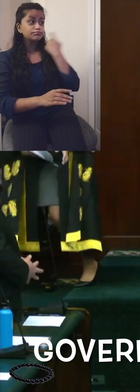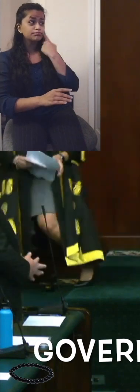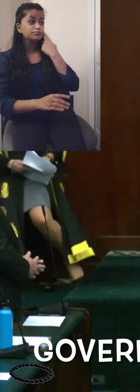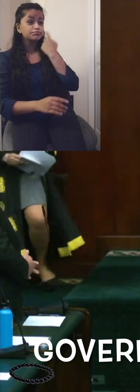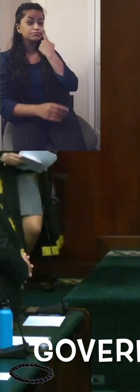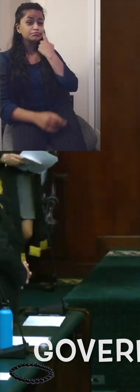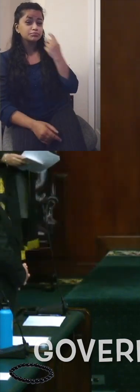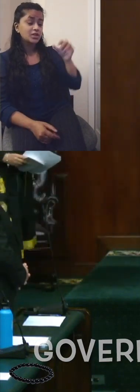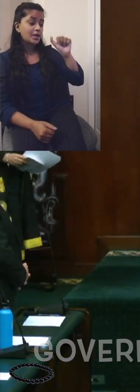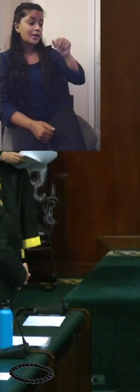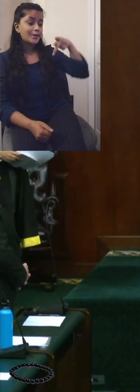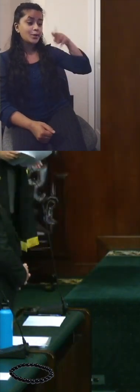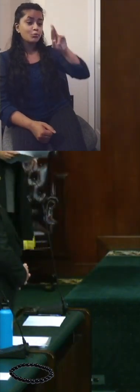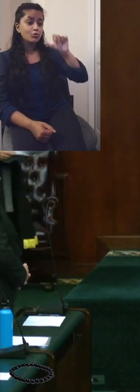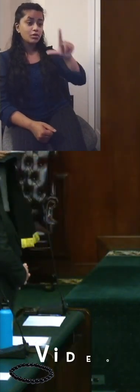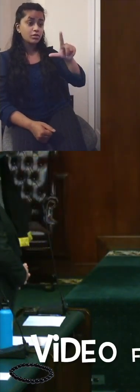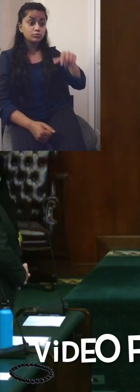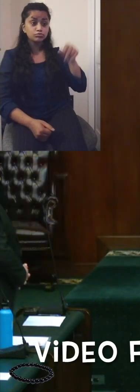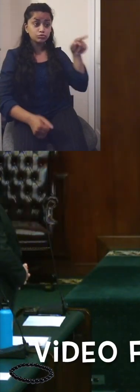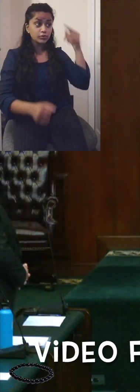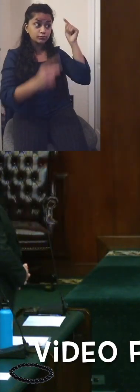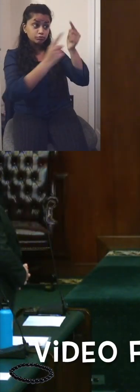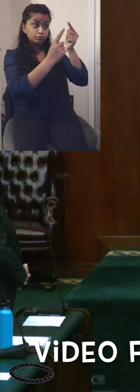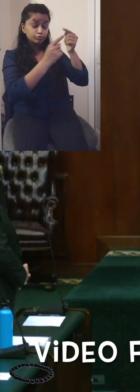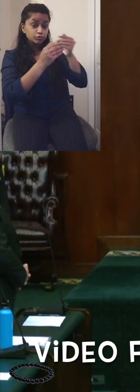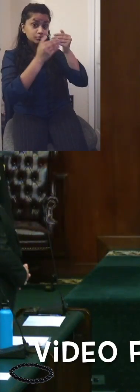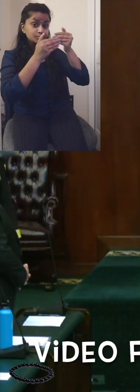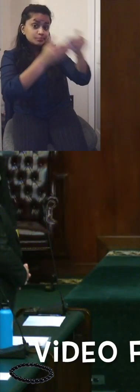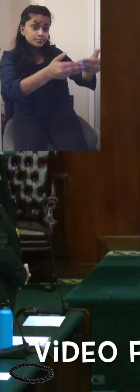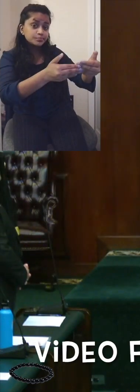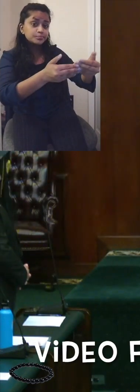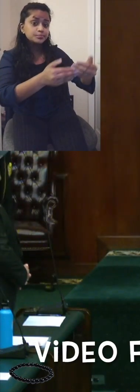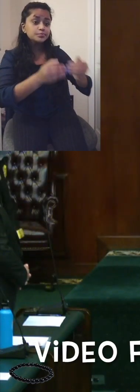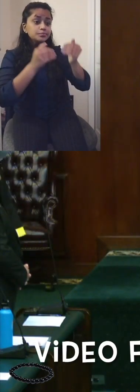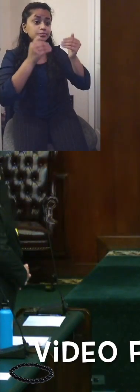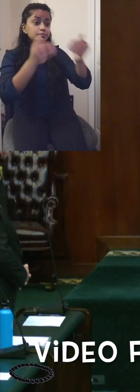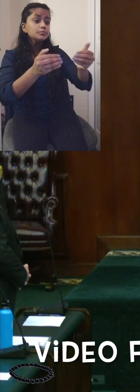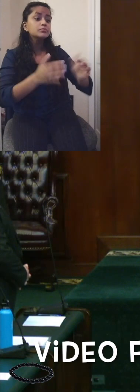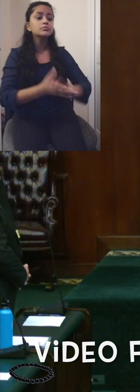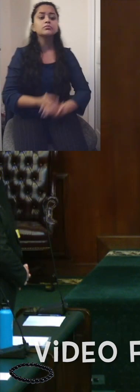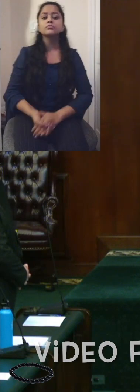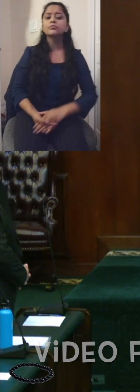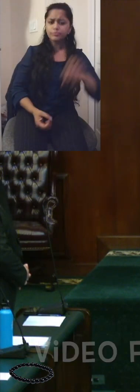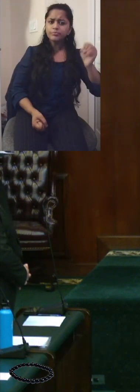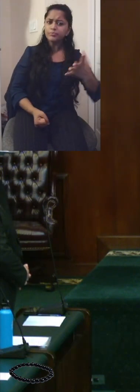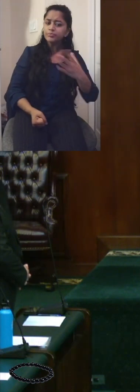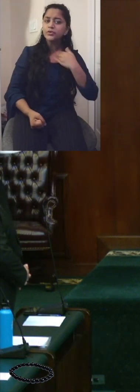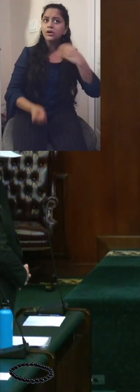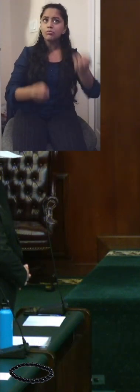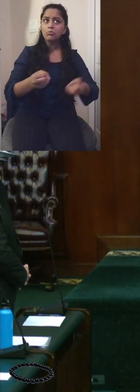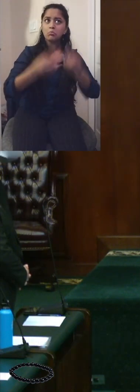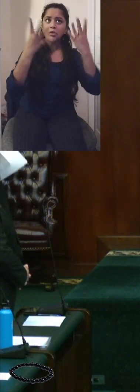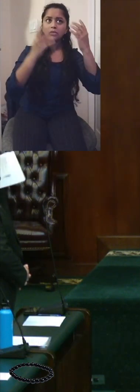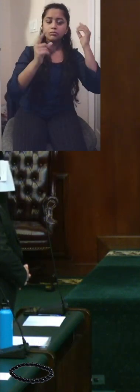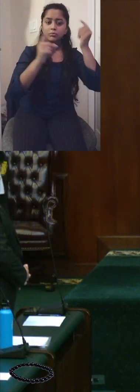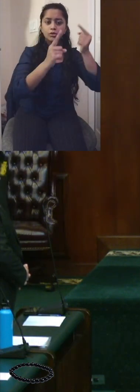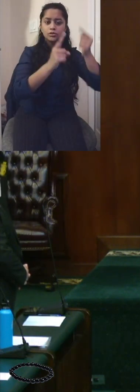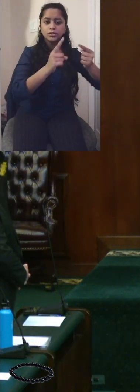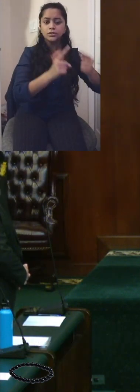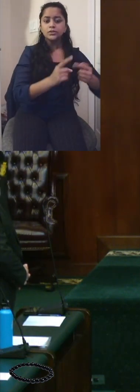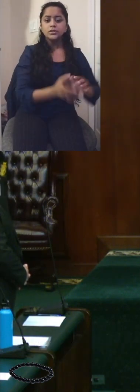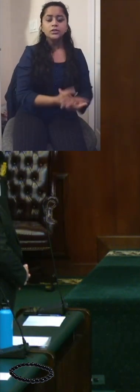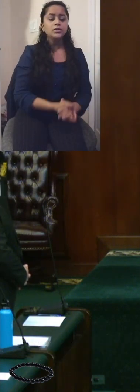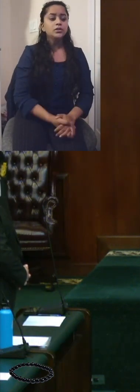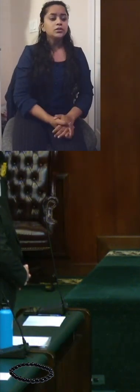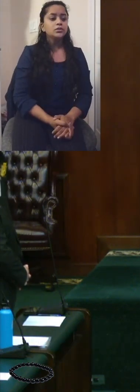So are there any goals for the rest of your term as governor? Yes, I think I have lots of goals, and I've talked a little bit about